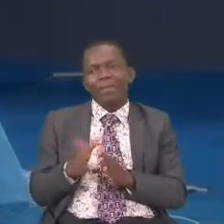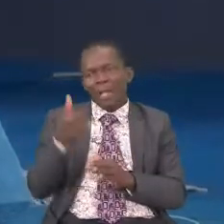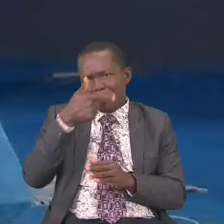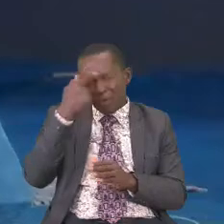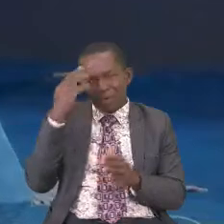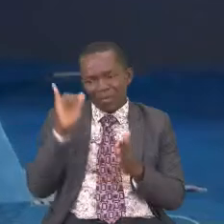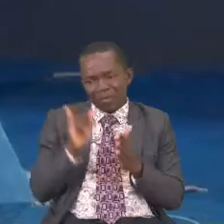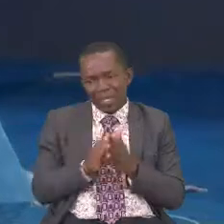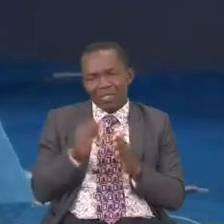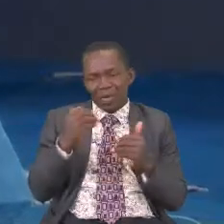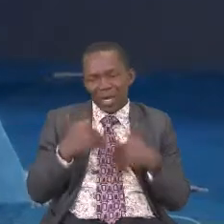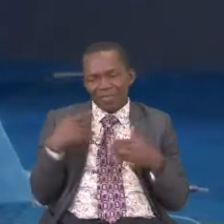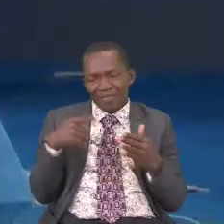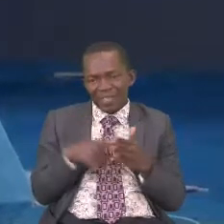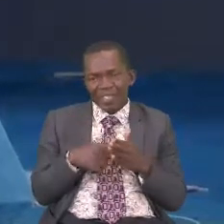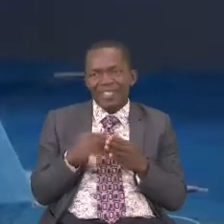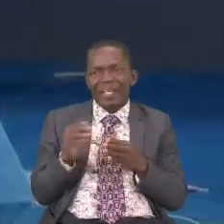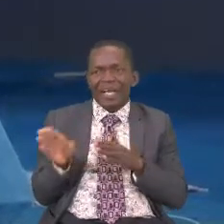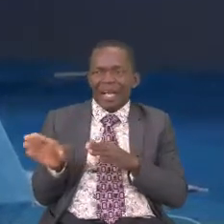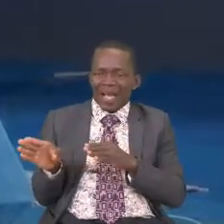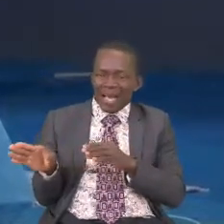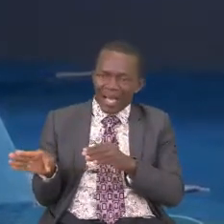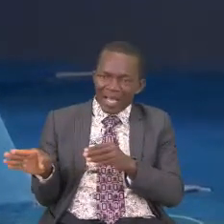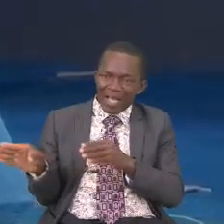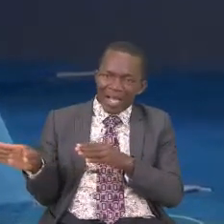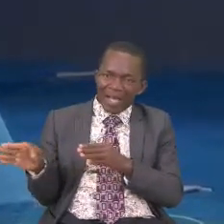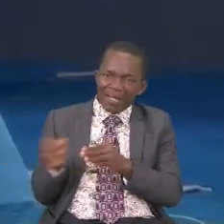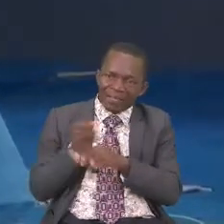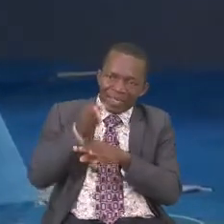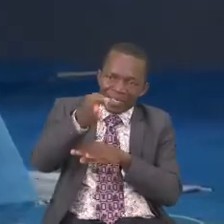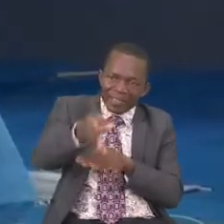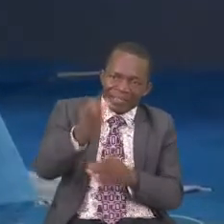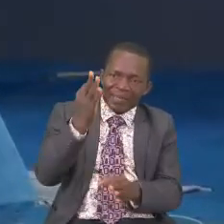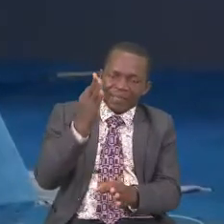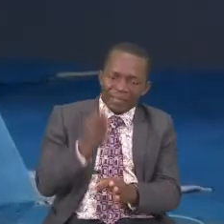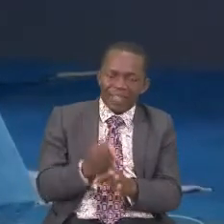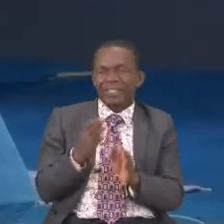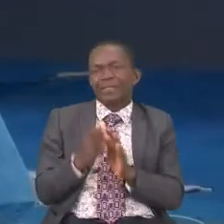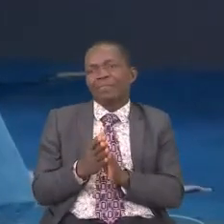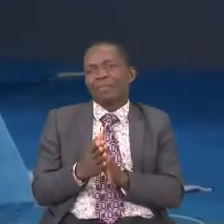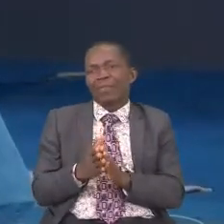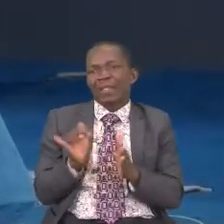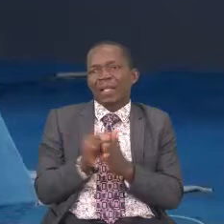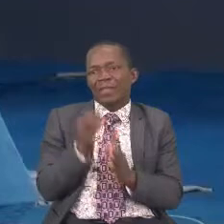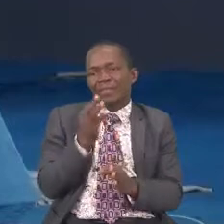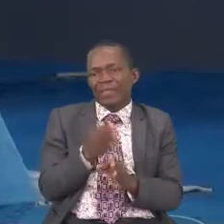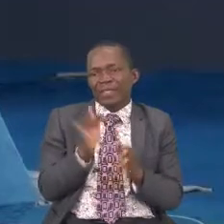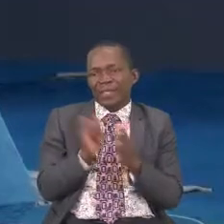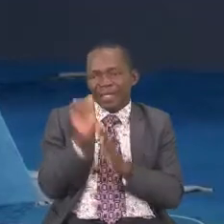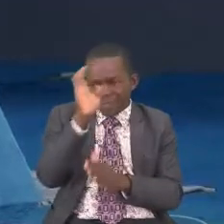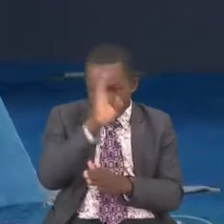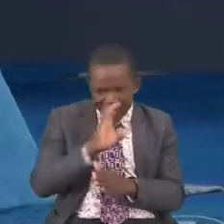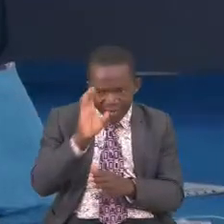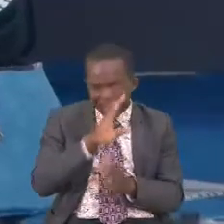this advancing every time and seeking every time. The faith that seeks.